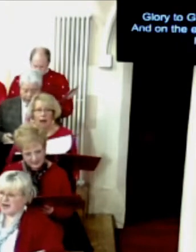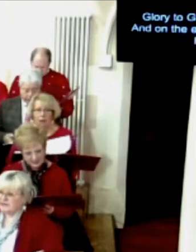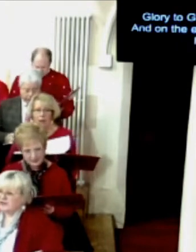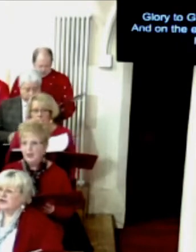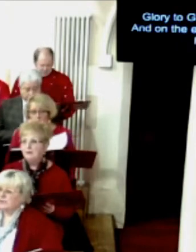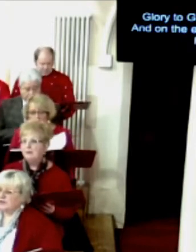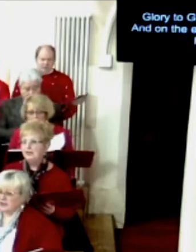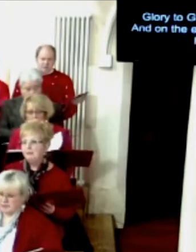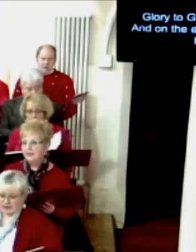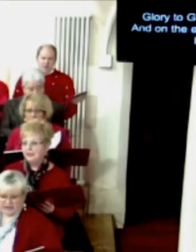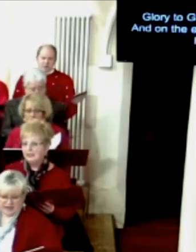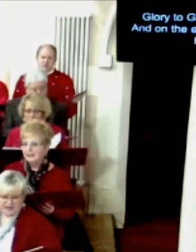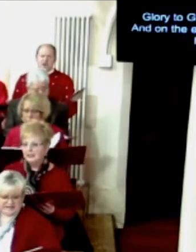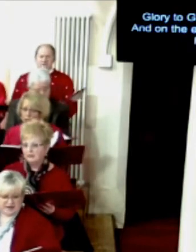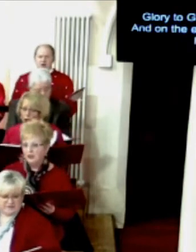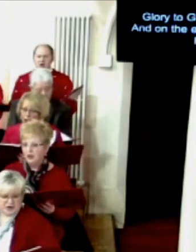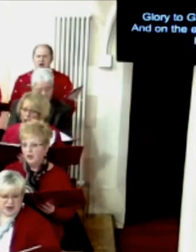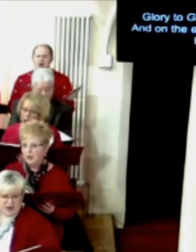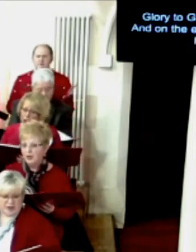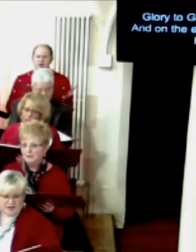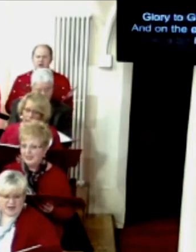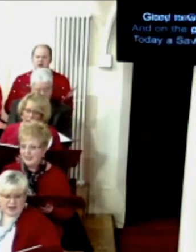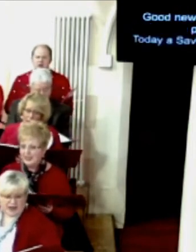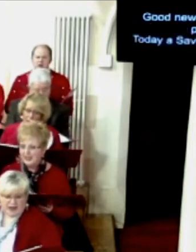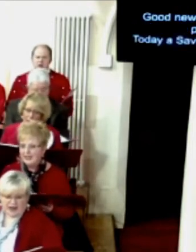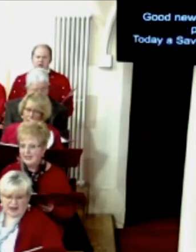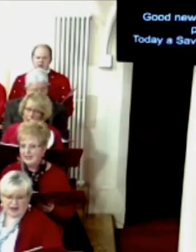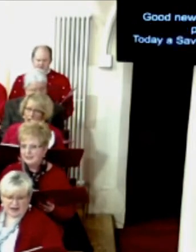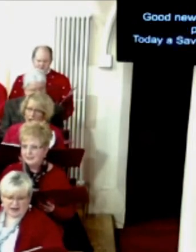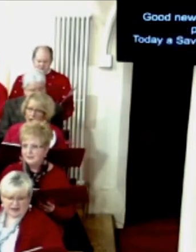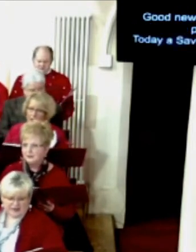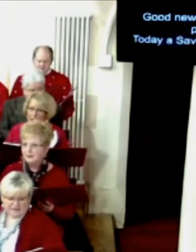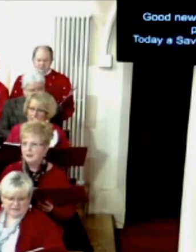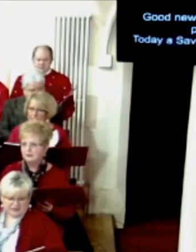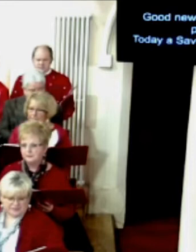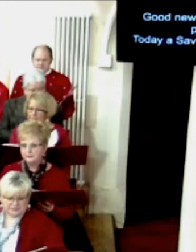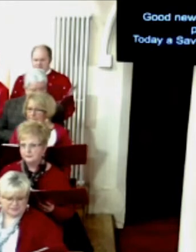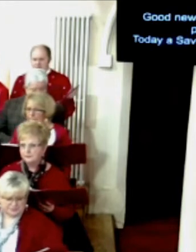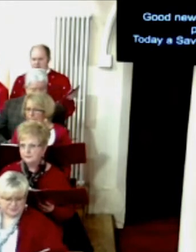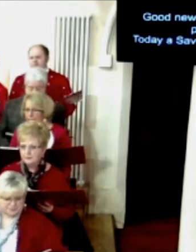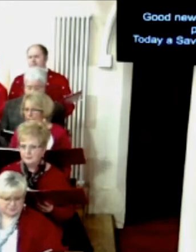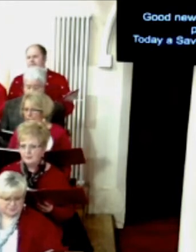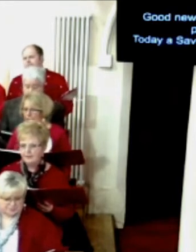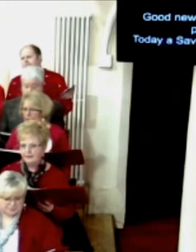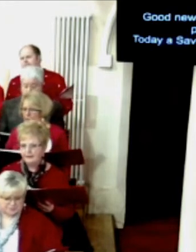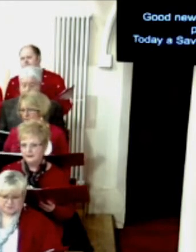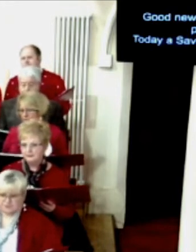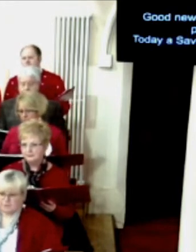Thank you.